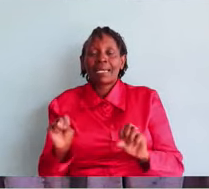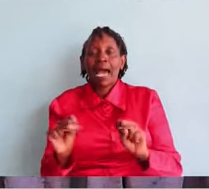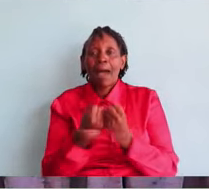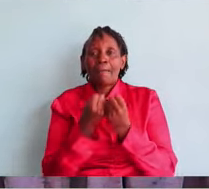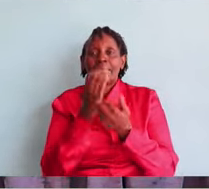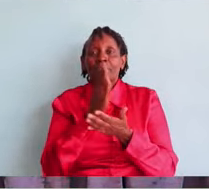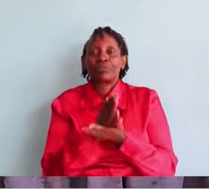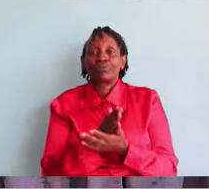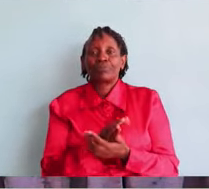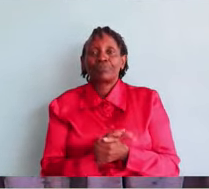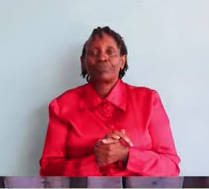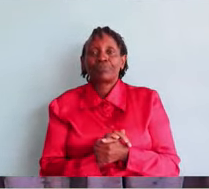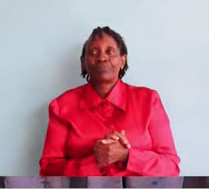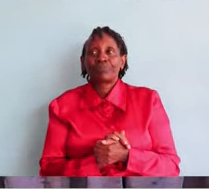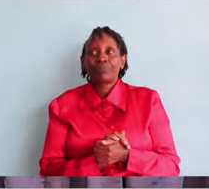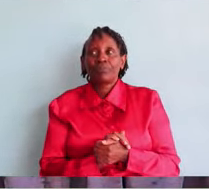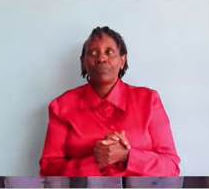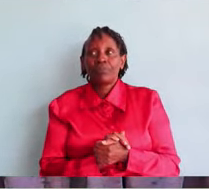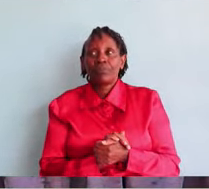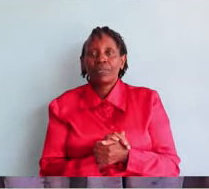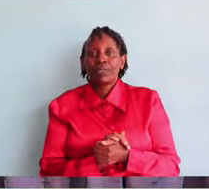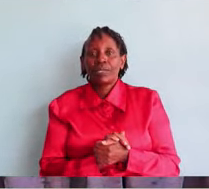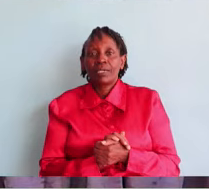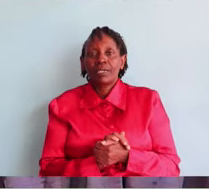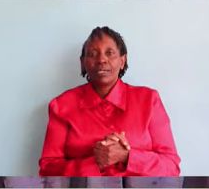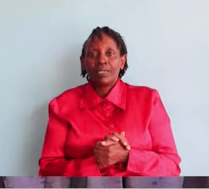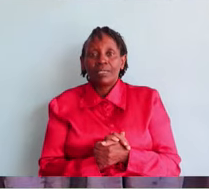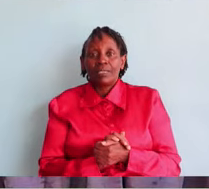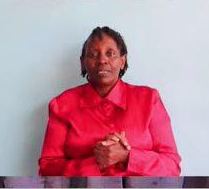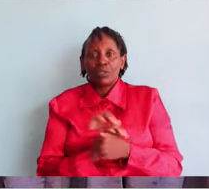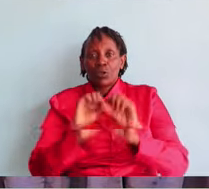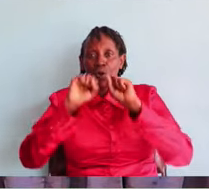see in the passage that we were reading about the community in the